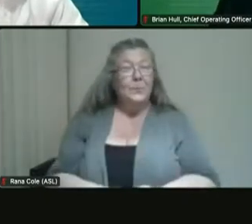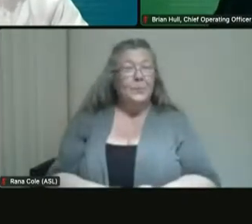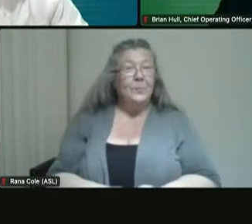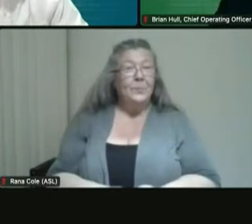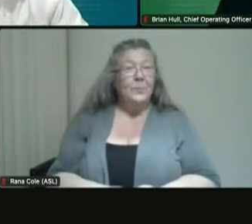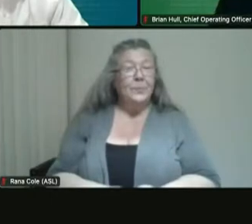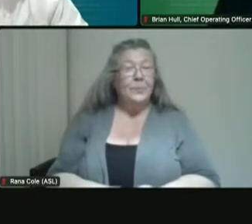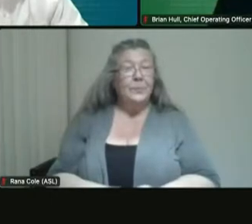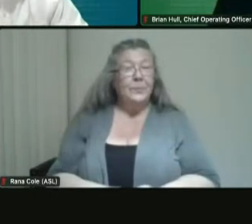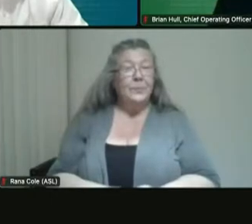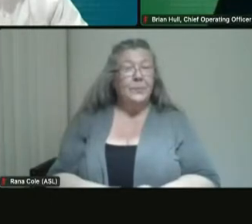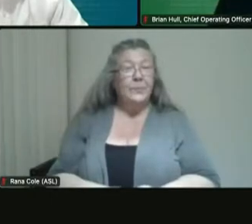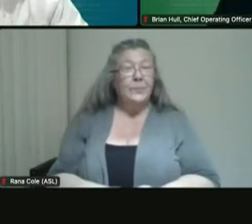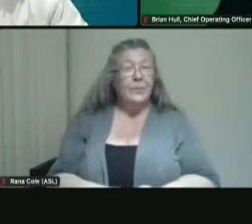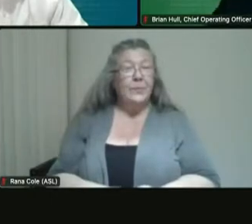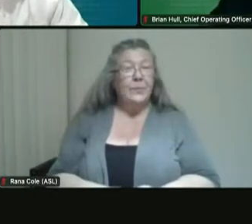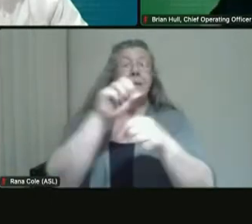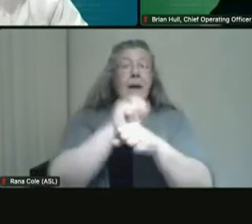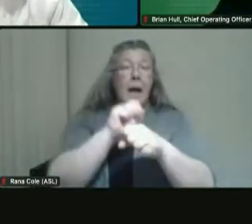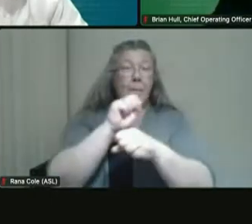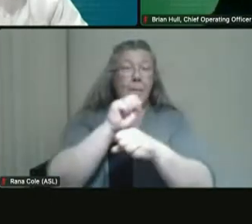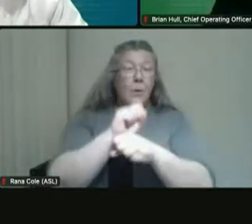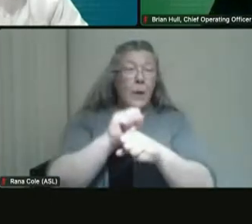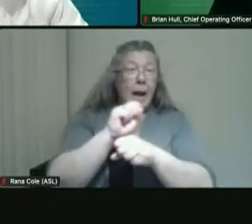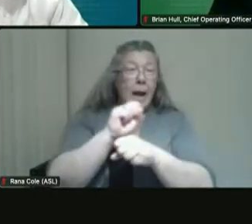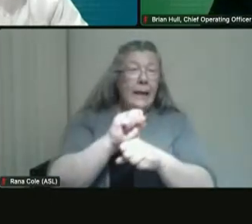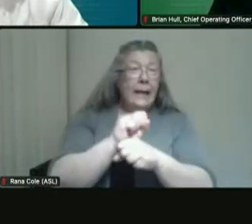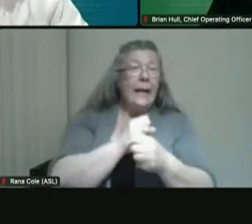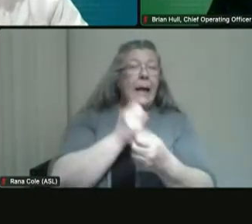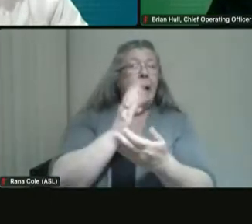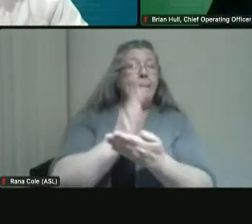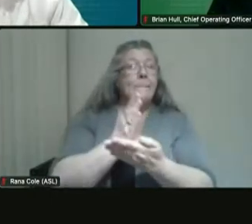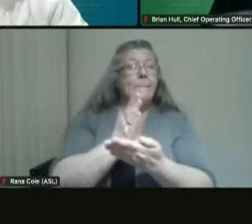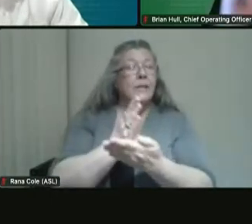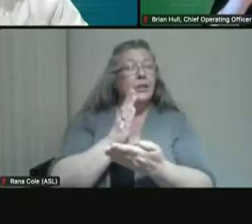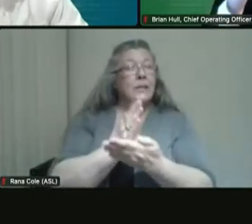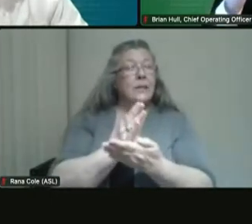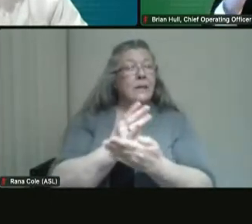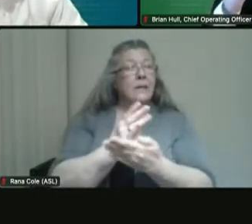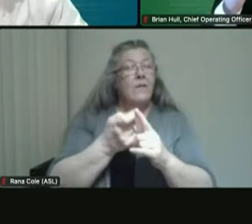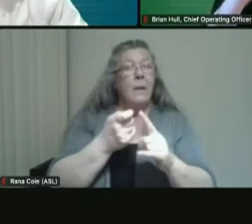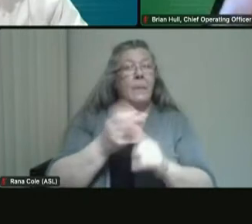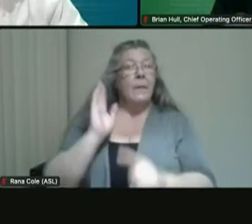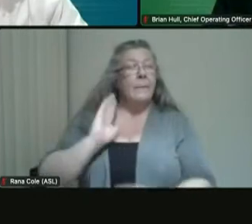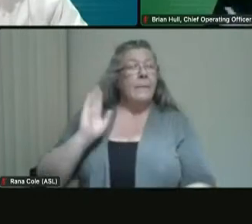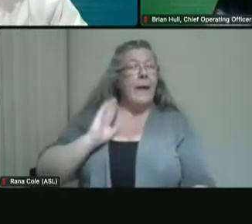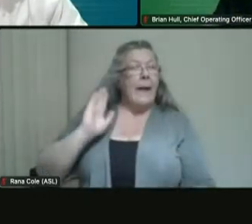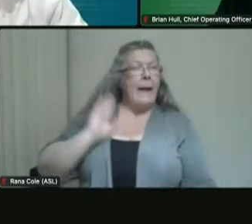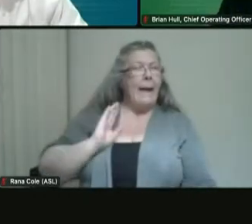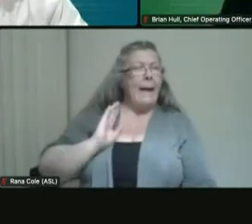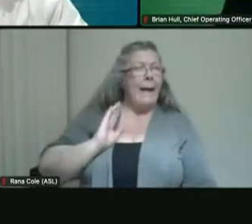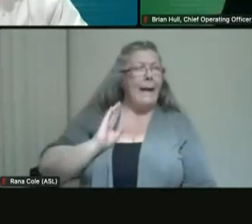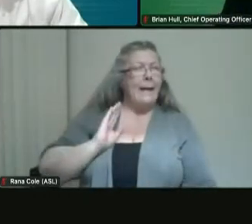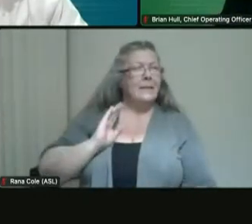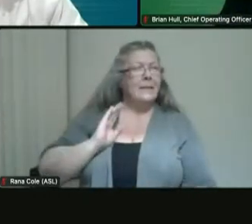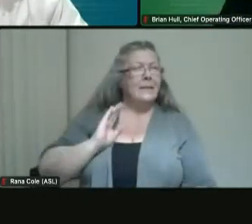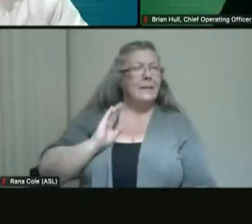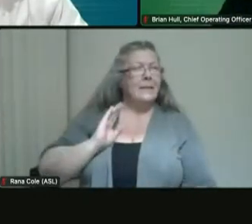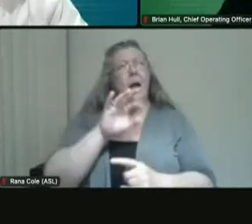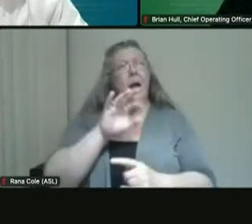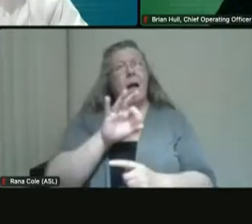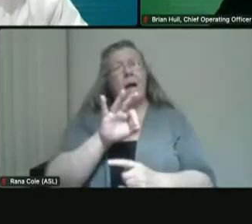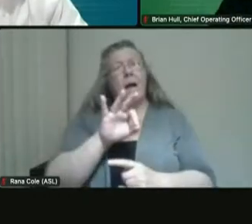the operating budget website. There's an archive of those from all past years, and the one for FY24 is there